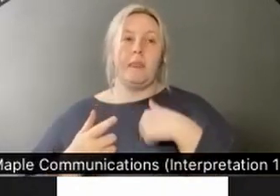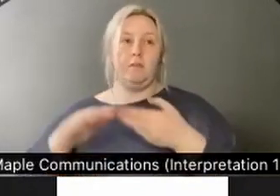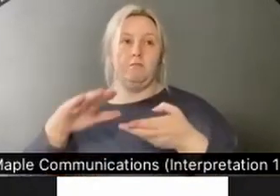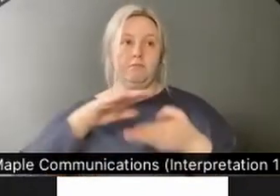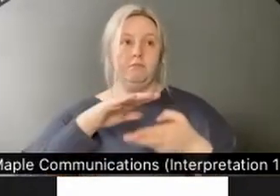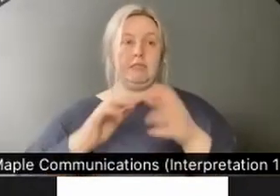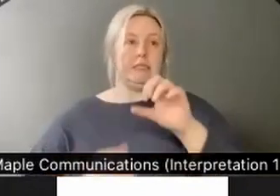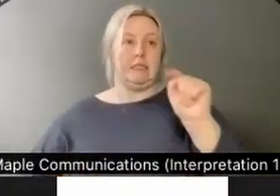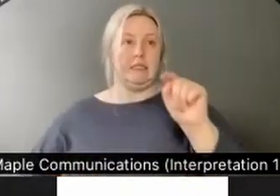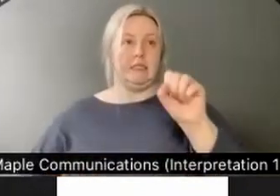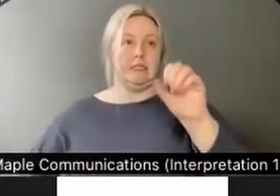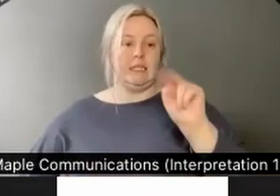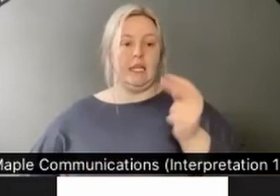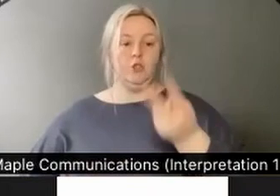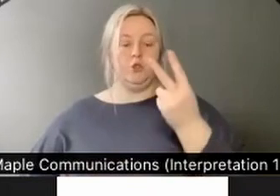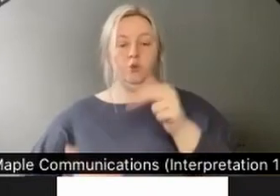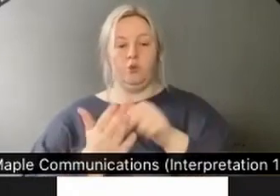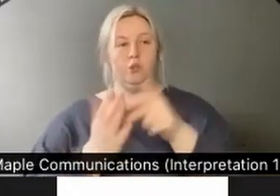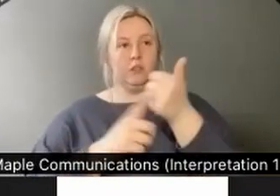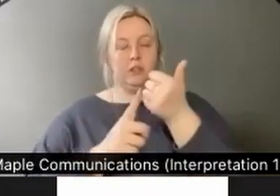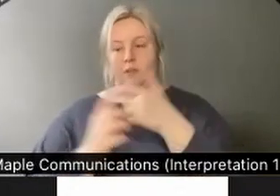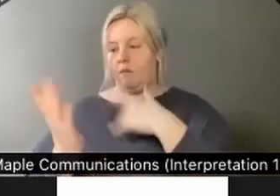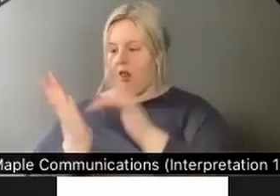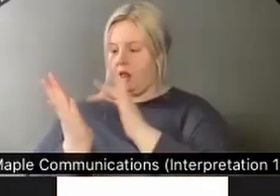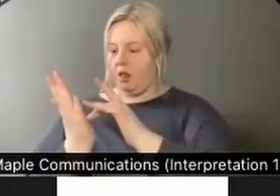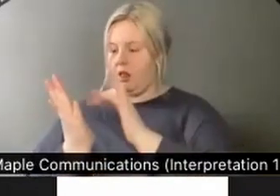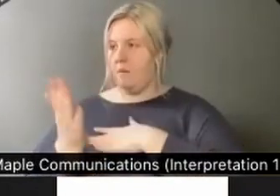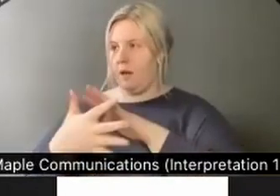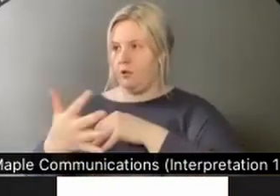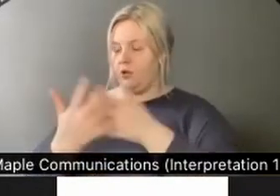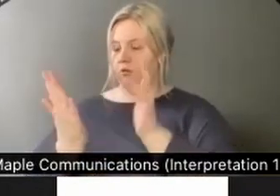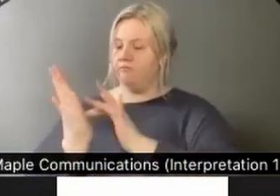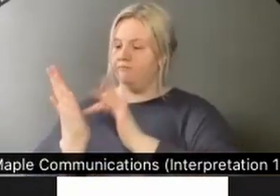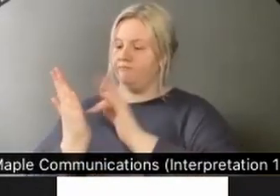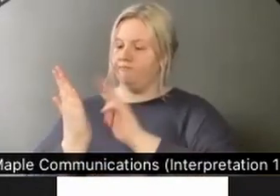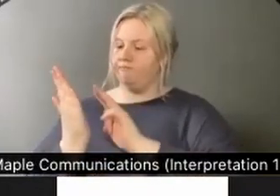in radiology were looking through my chart, when one looked at the other and